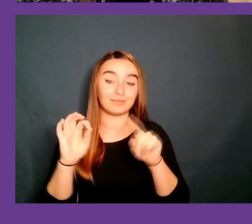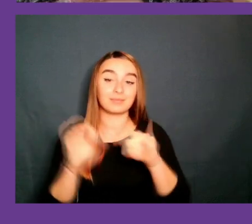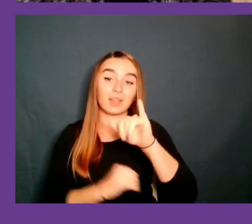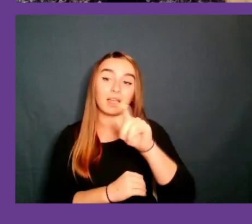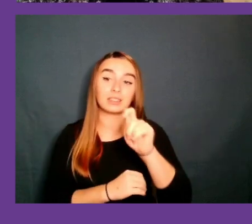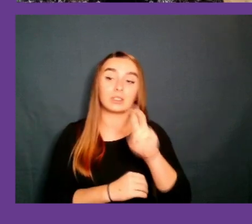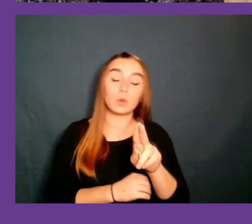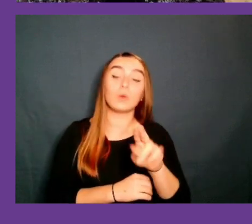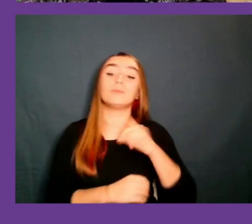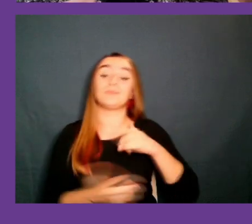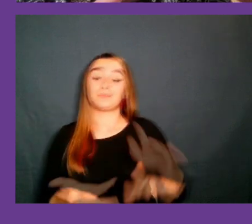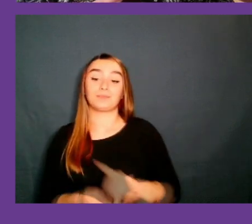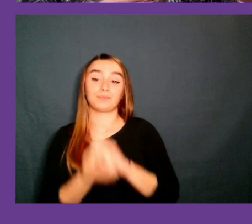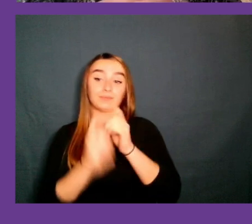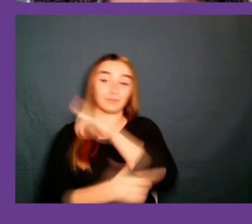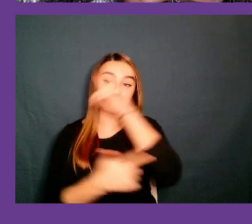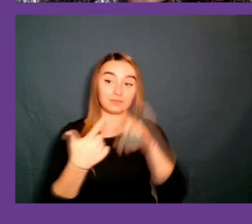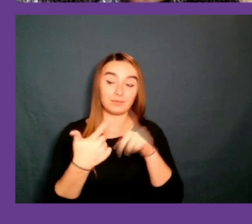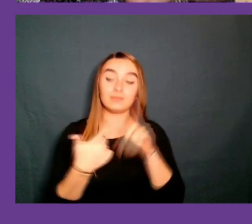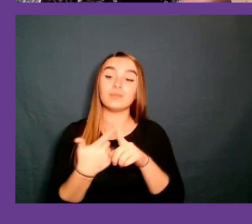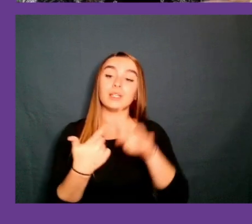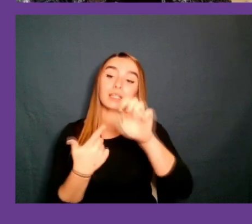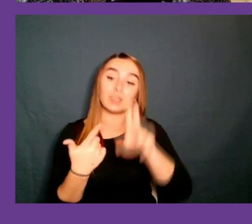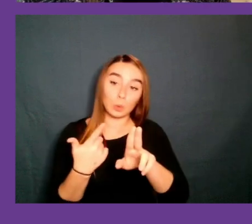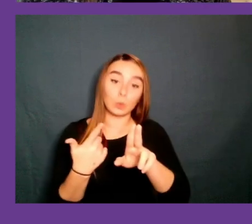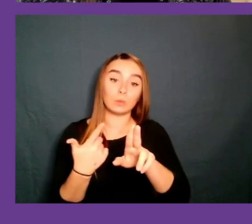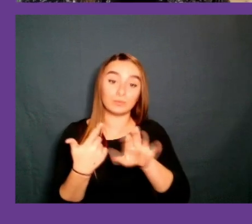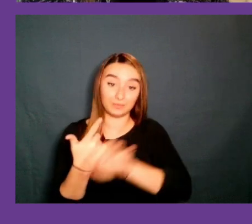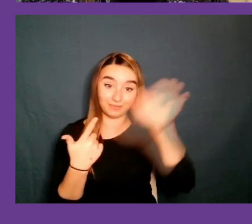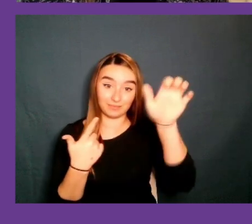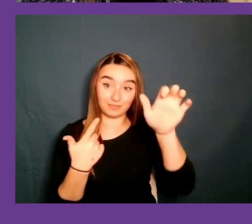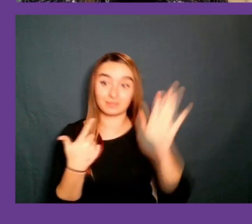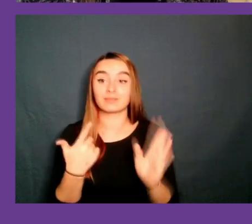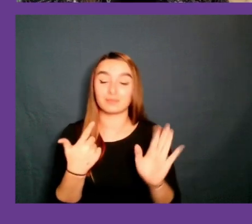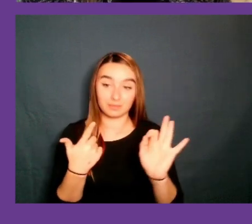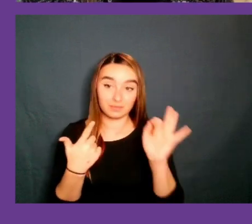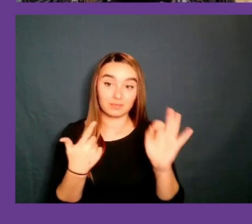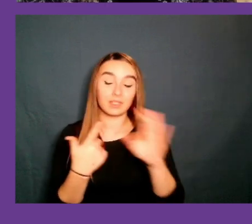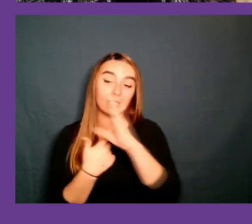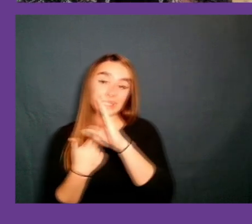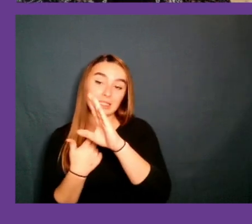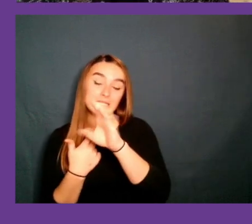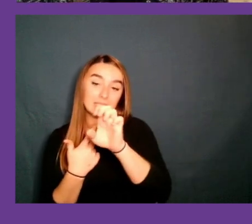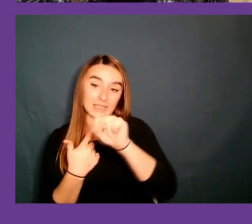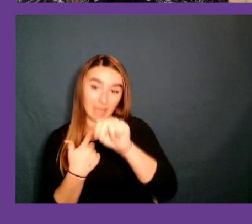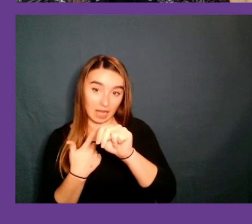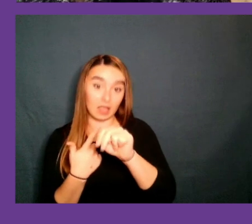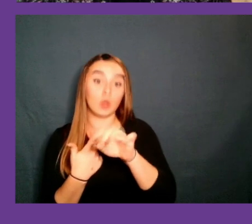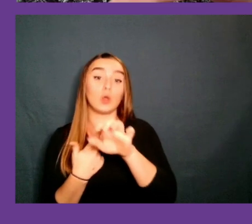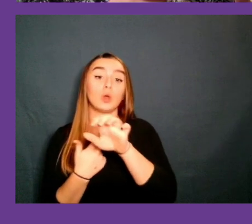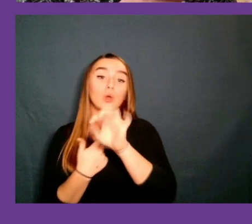regional level, in this case the EU level, we have then the CEN, which is the European Organization